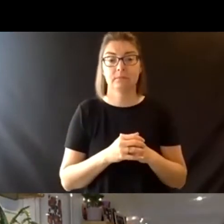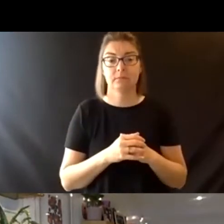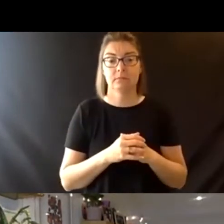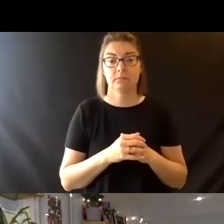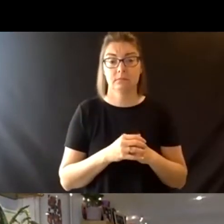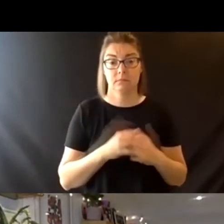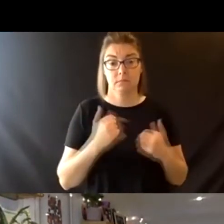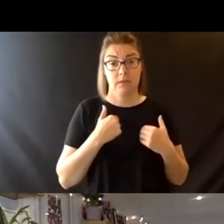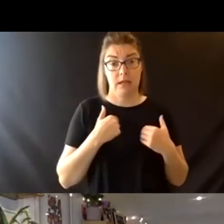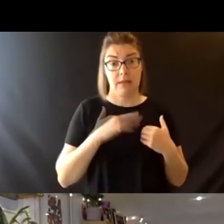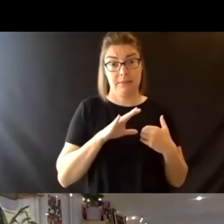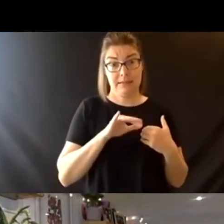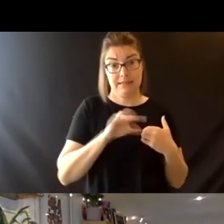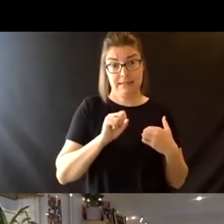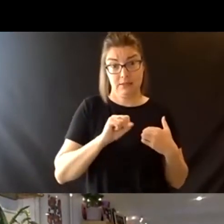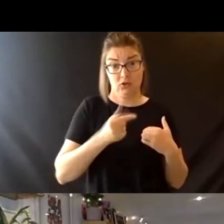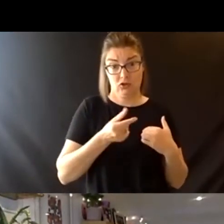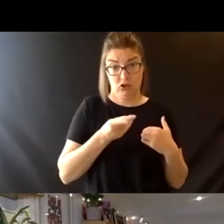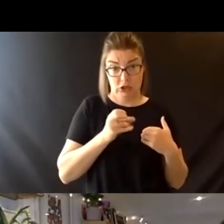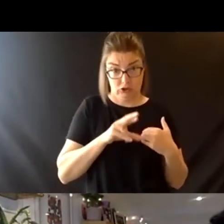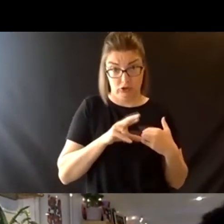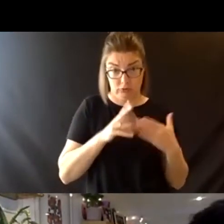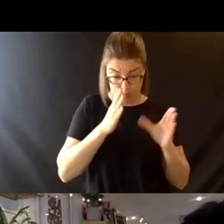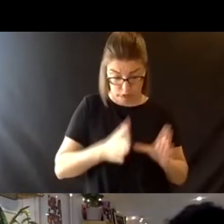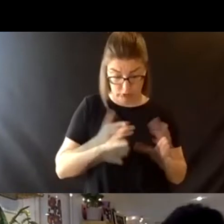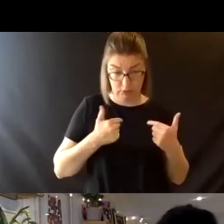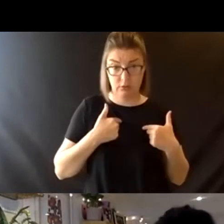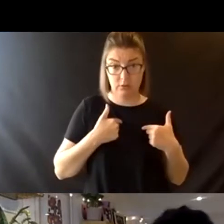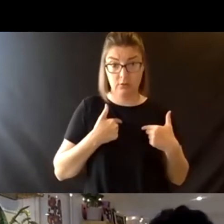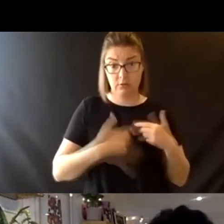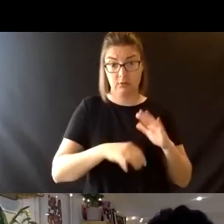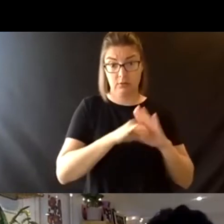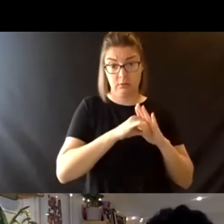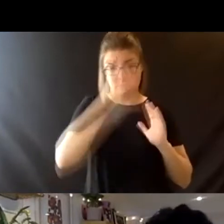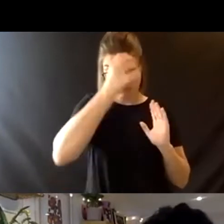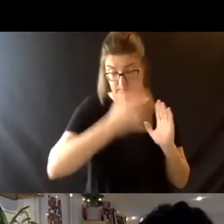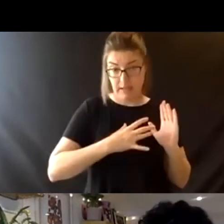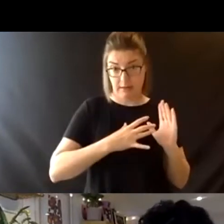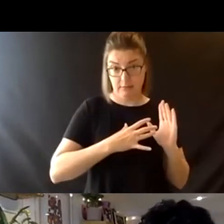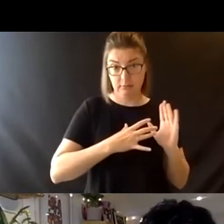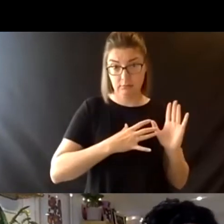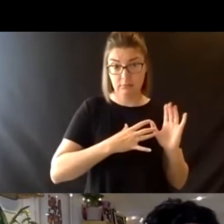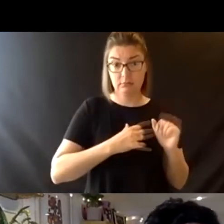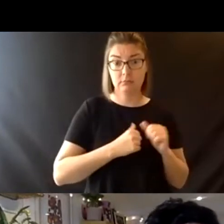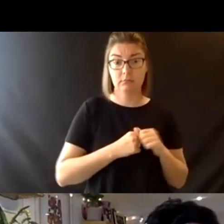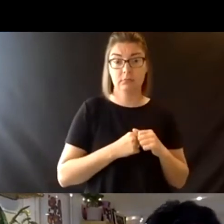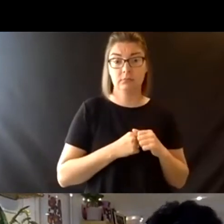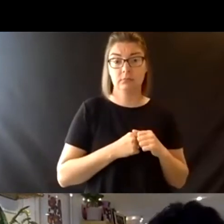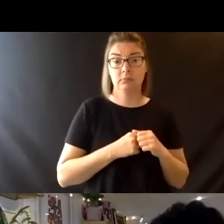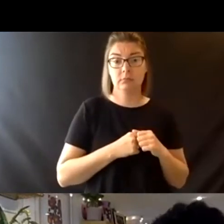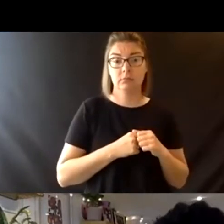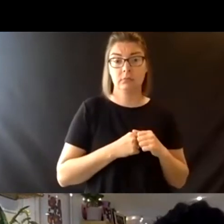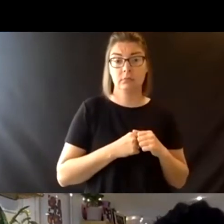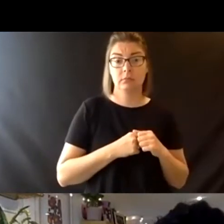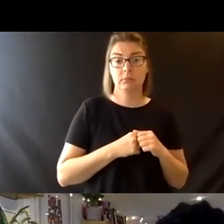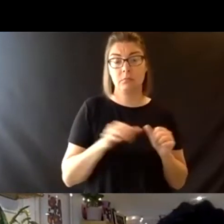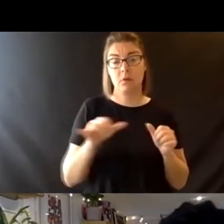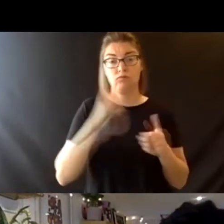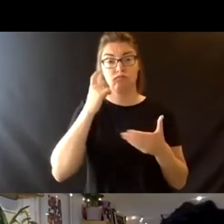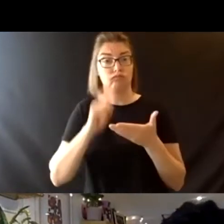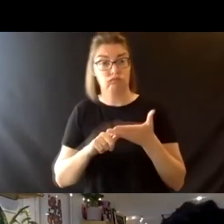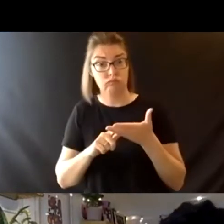I'm cisgendered. I identify as a male, as a man, and I also acknowledge